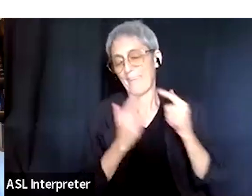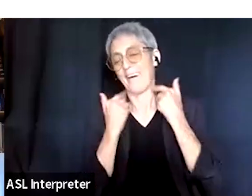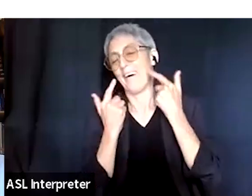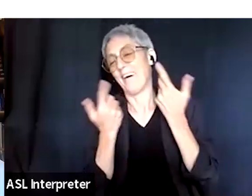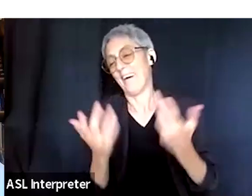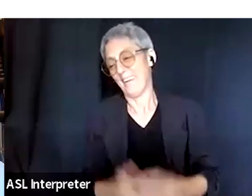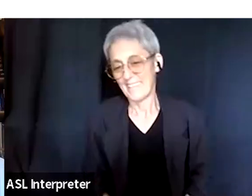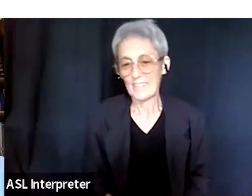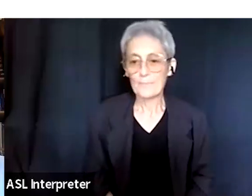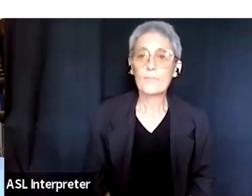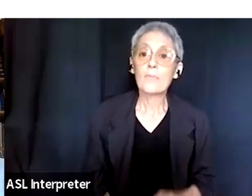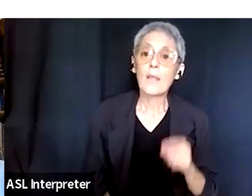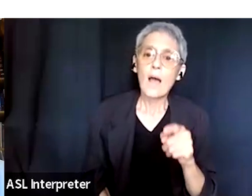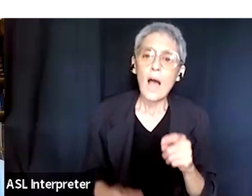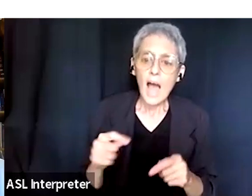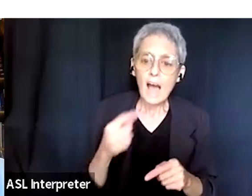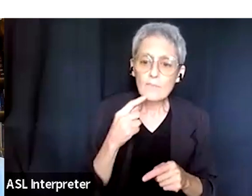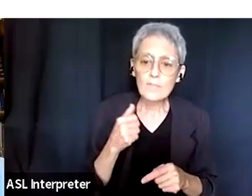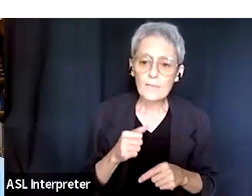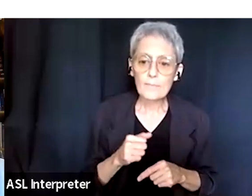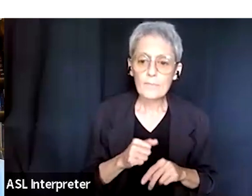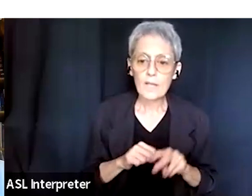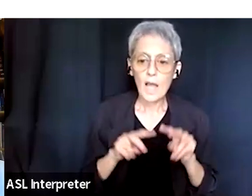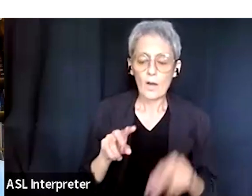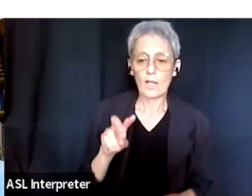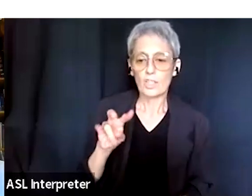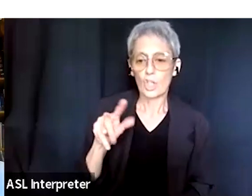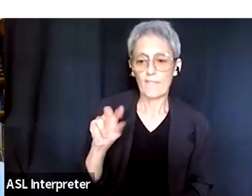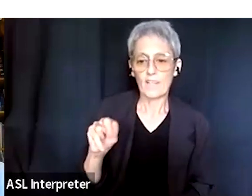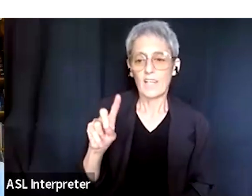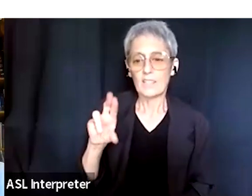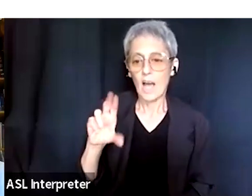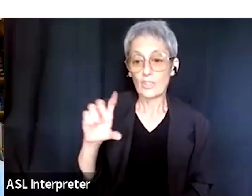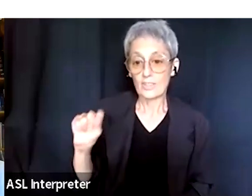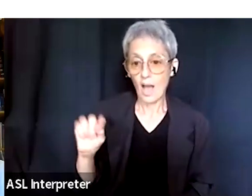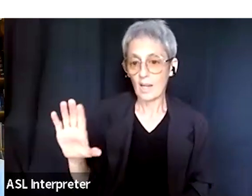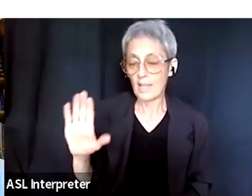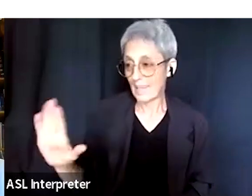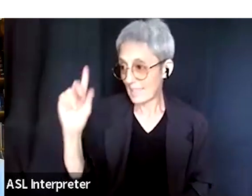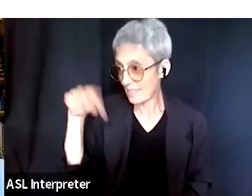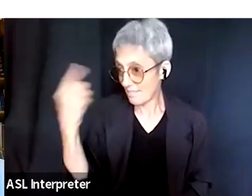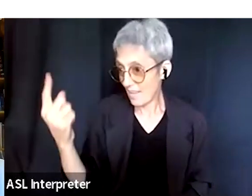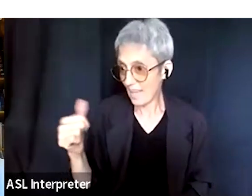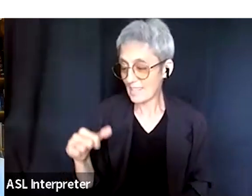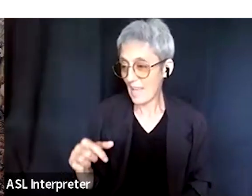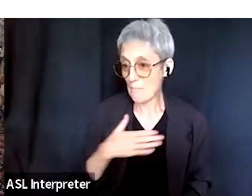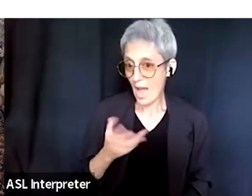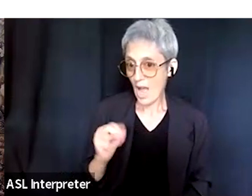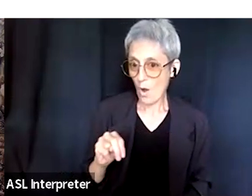I have to say, I was watching Irvin, Dr. Scott's face, and my own, and we were both like grinning at each other at the same